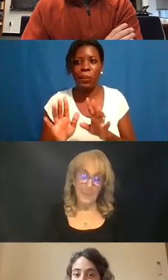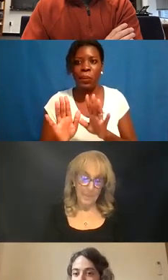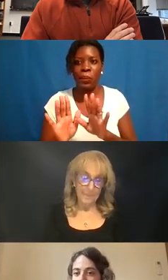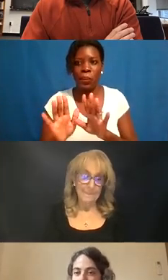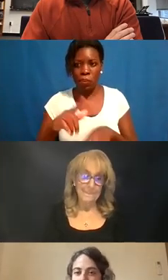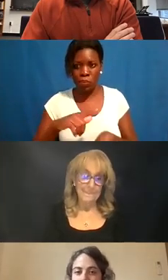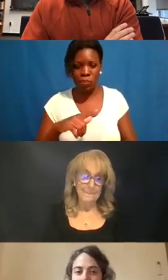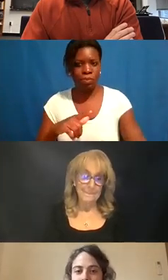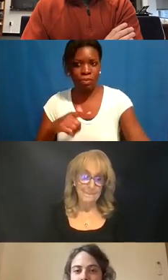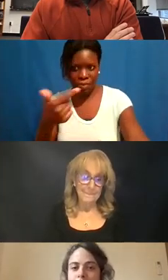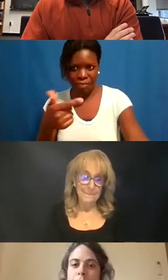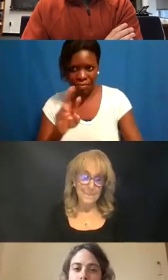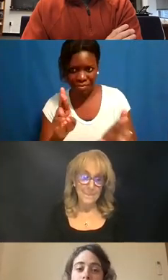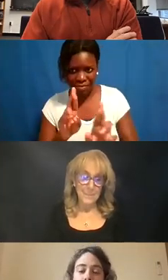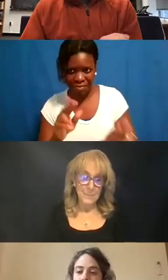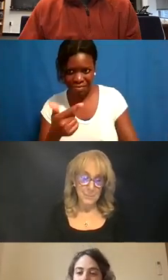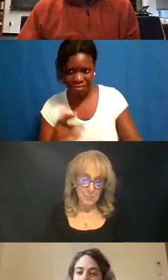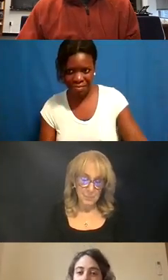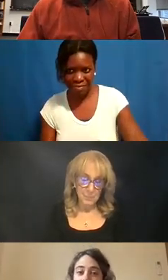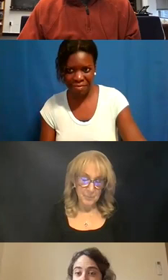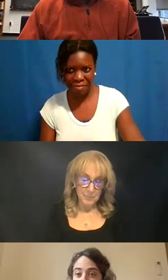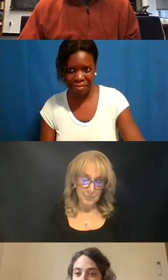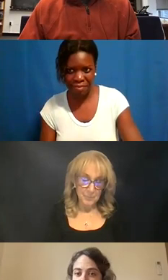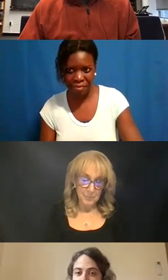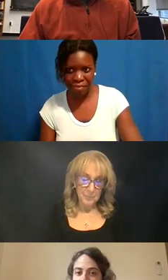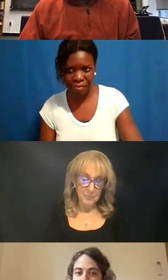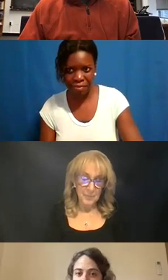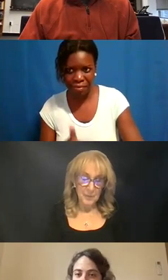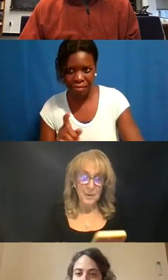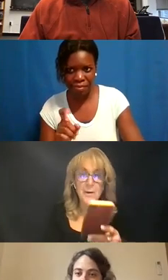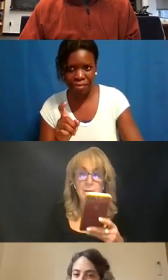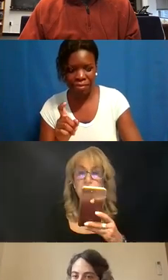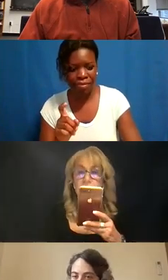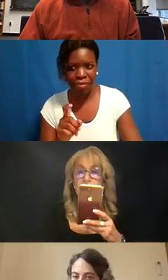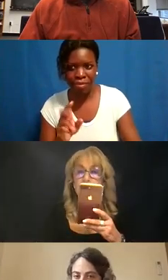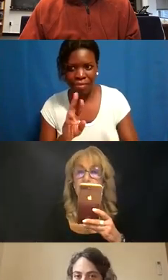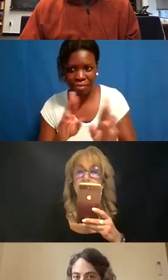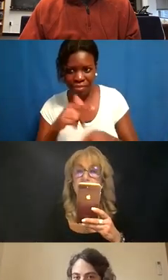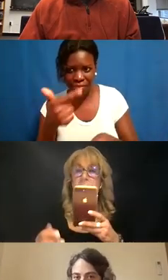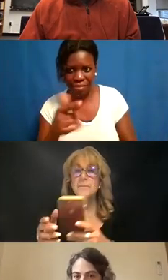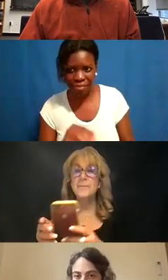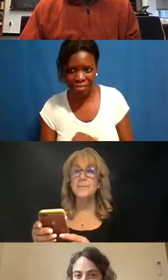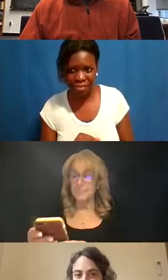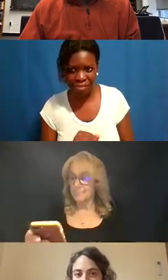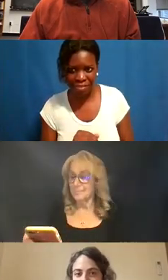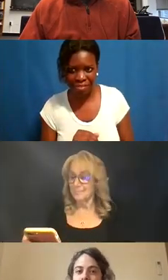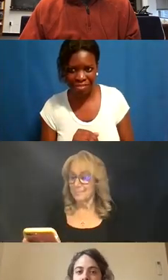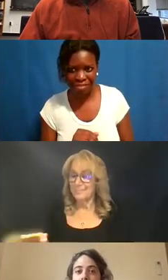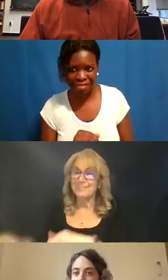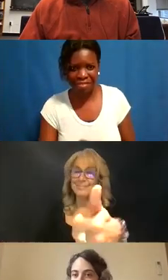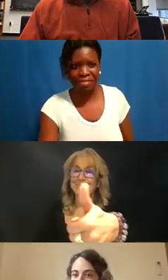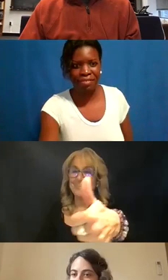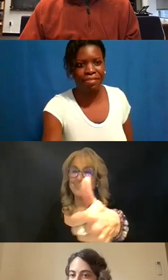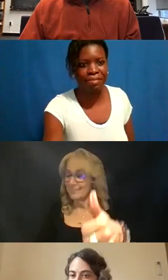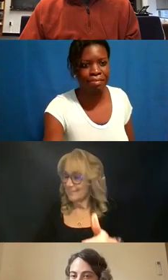force, and you can even move the cabinet. But if a friend is, say, pushing on the other side with the same force or the same strength,